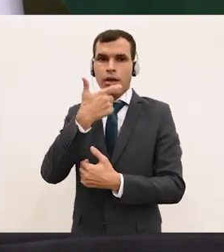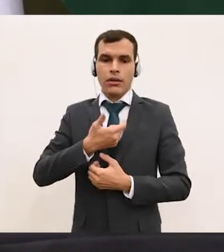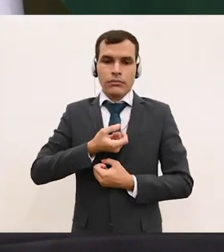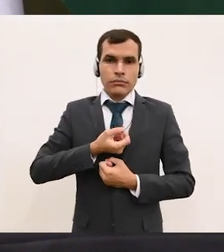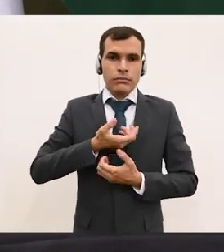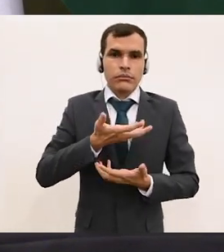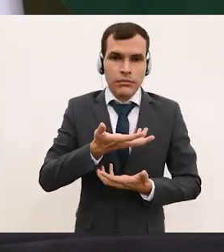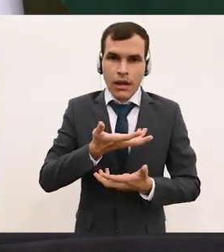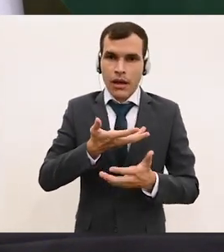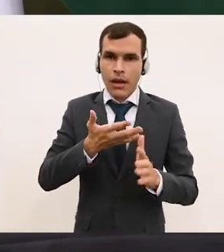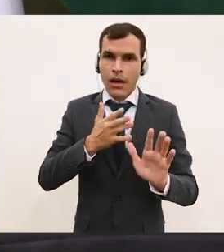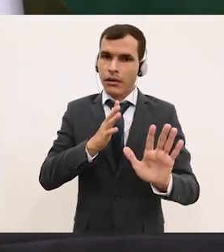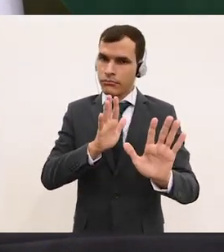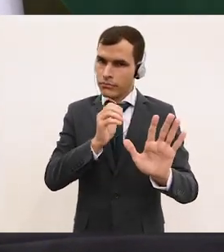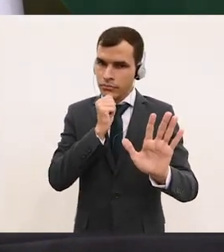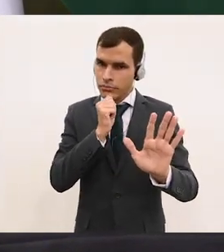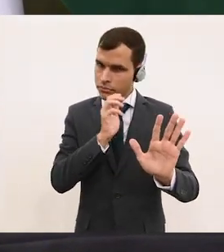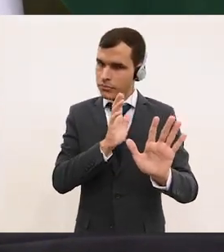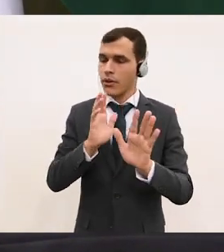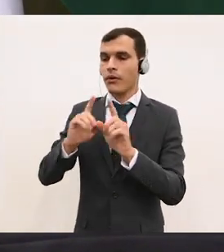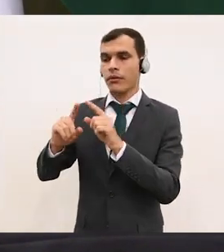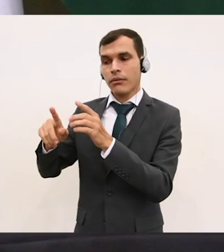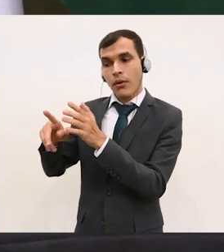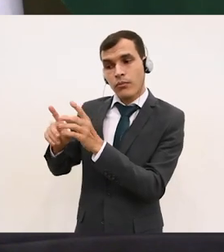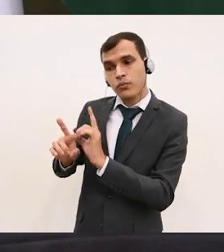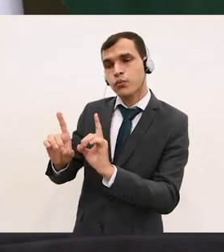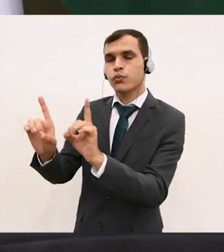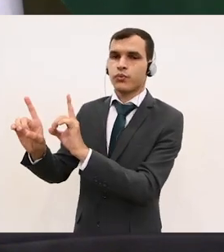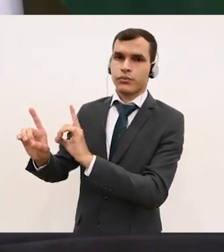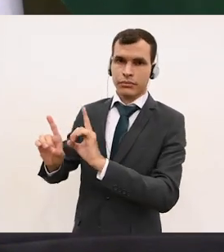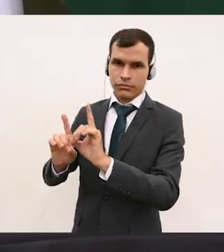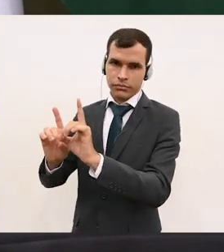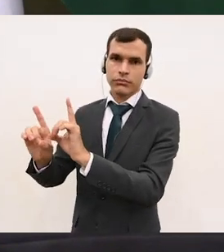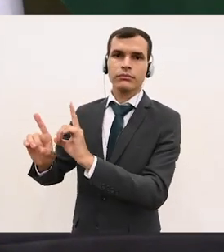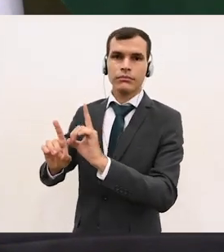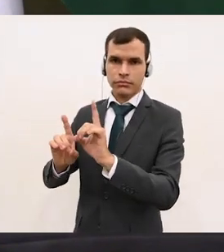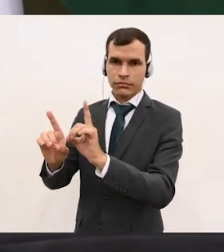because we need to plan for the future. So we will see